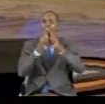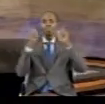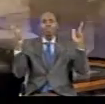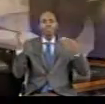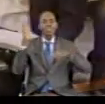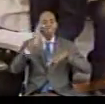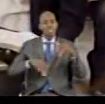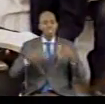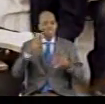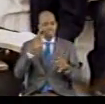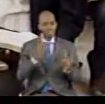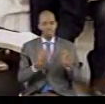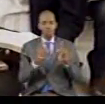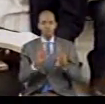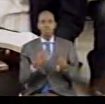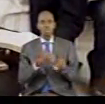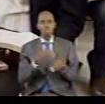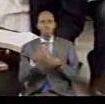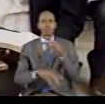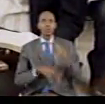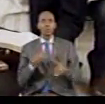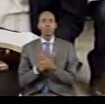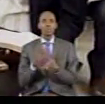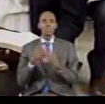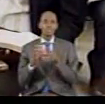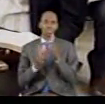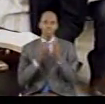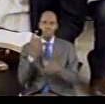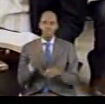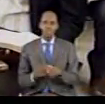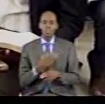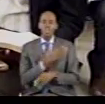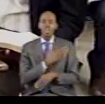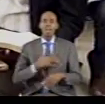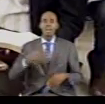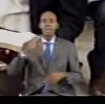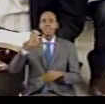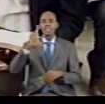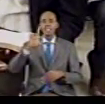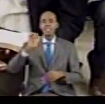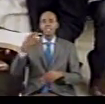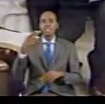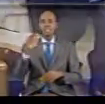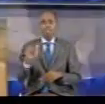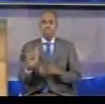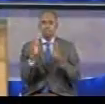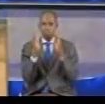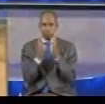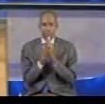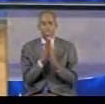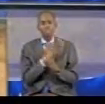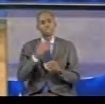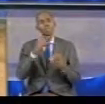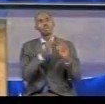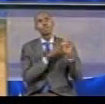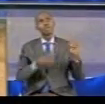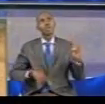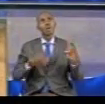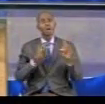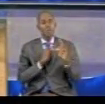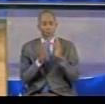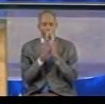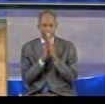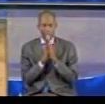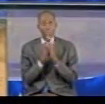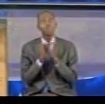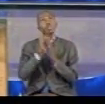in Jesus' name. And Elisha prayed and said, Lord, I pray thee, open his eyes that he